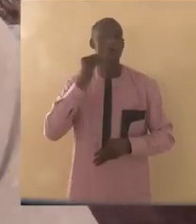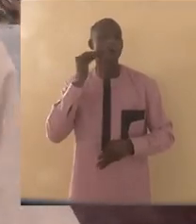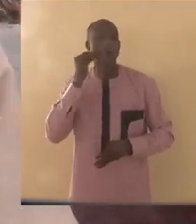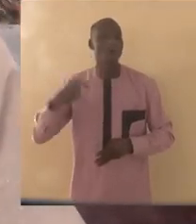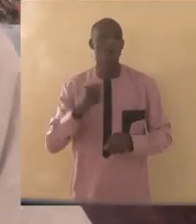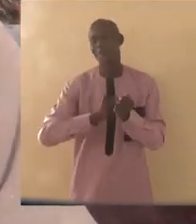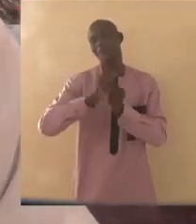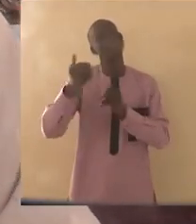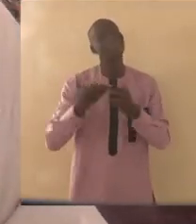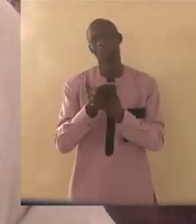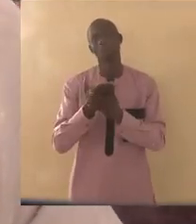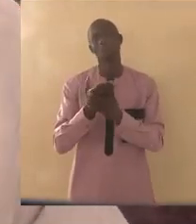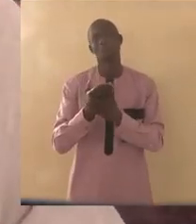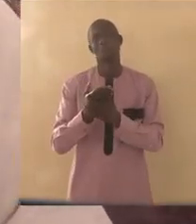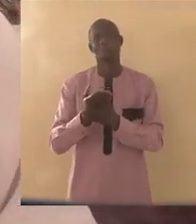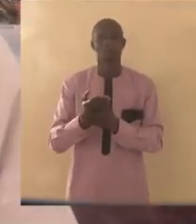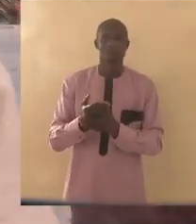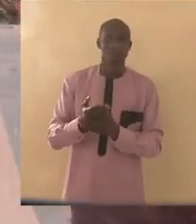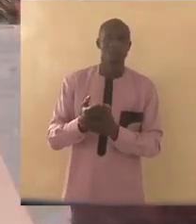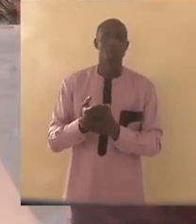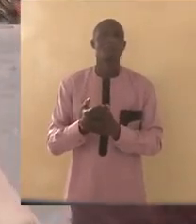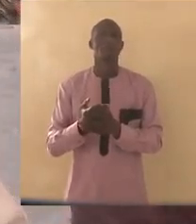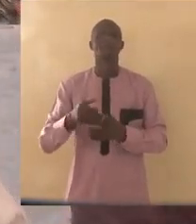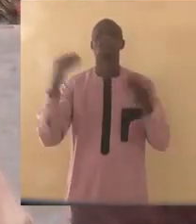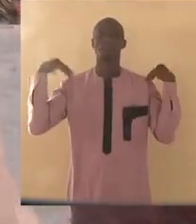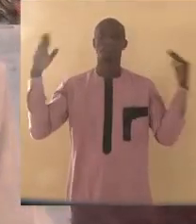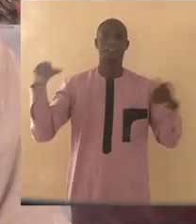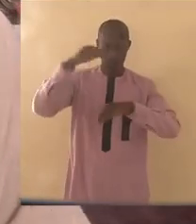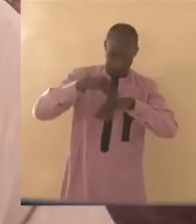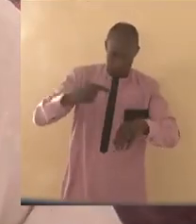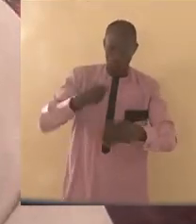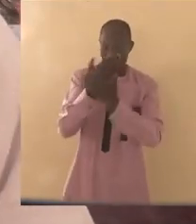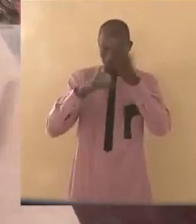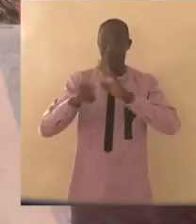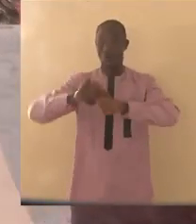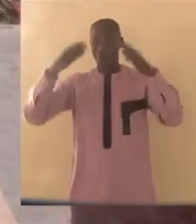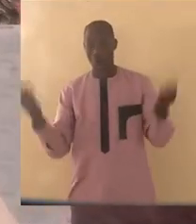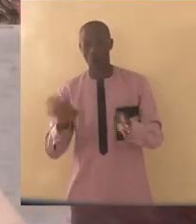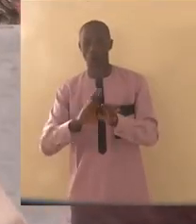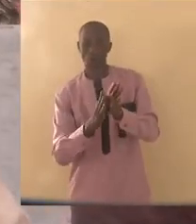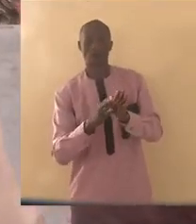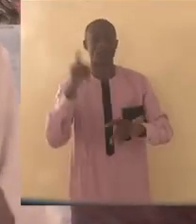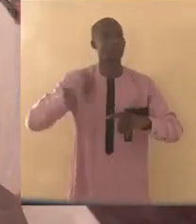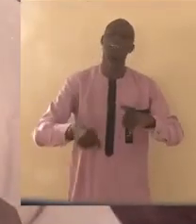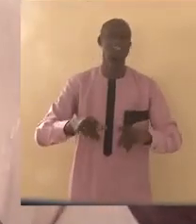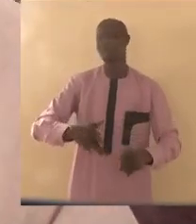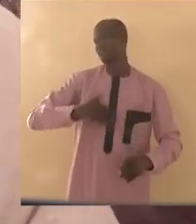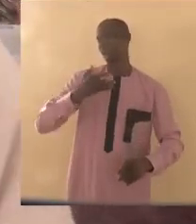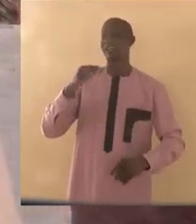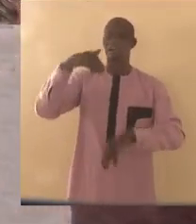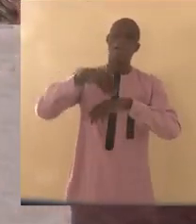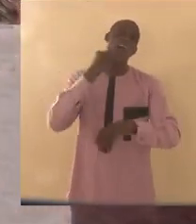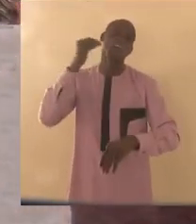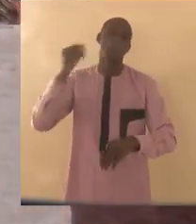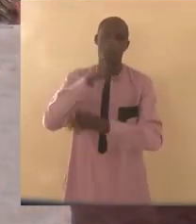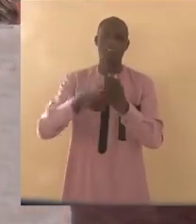just passing through. The treasures are laid up somewhere beyond the blues. The angels beckon me from heaven to open door. And I can feel at